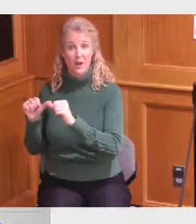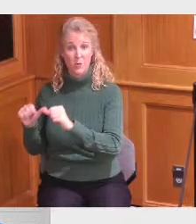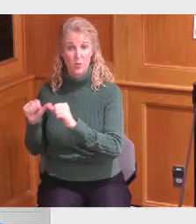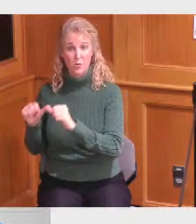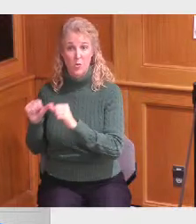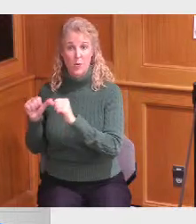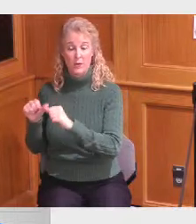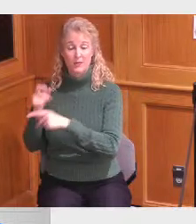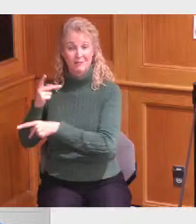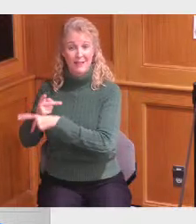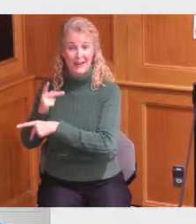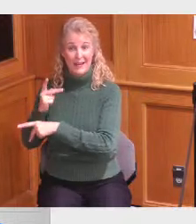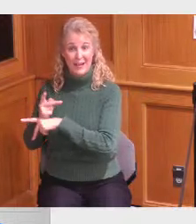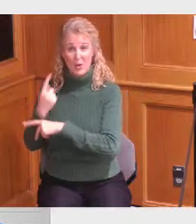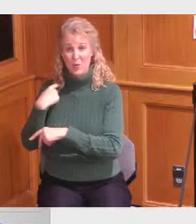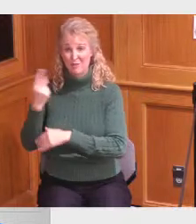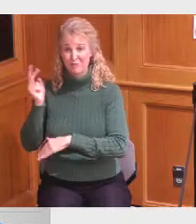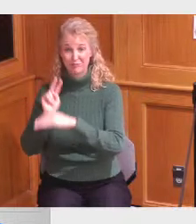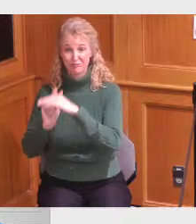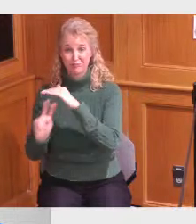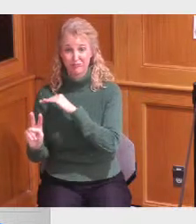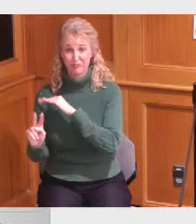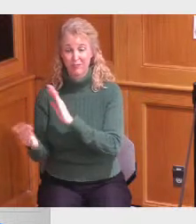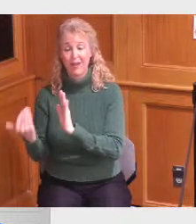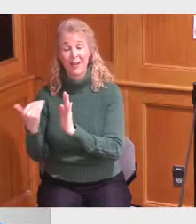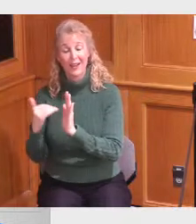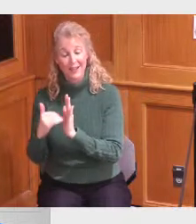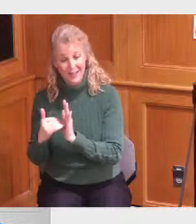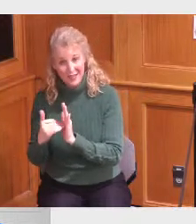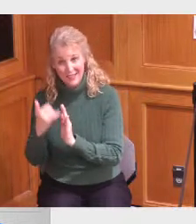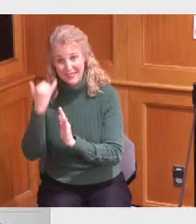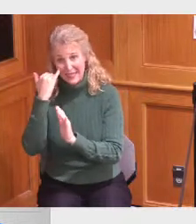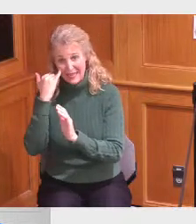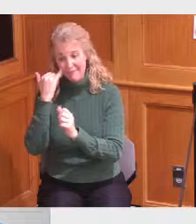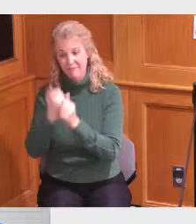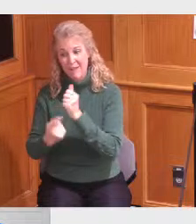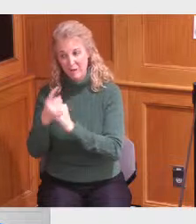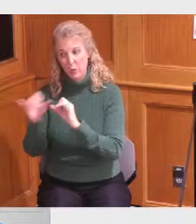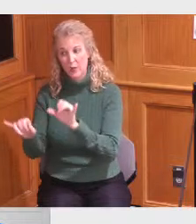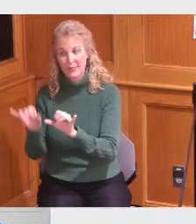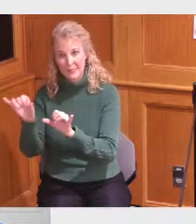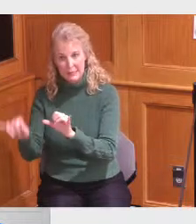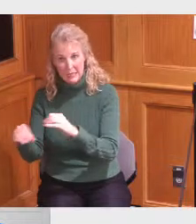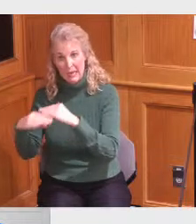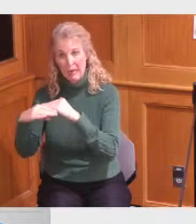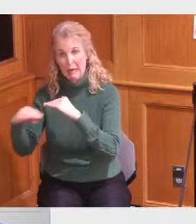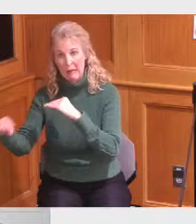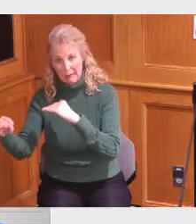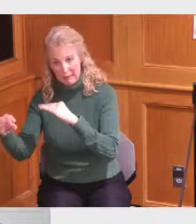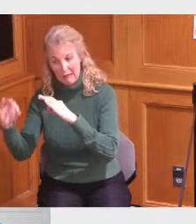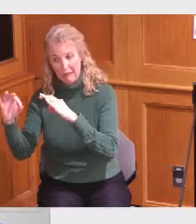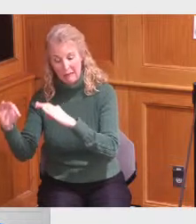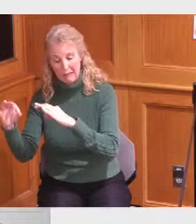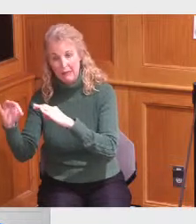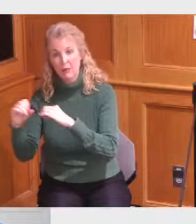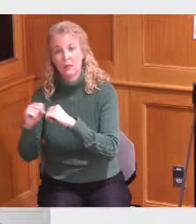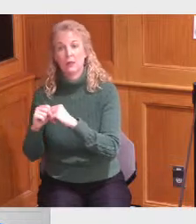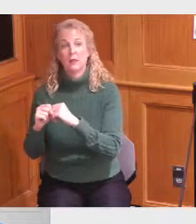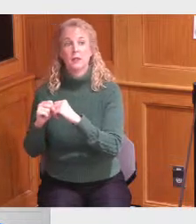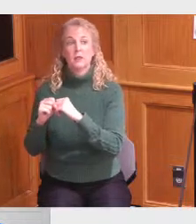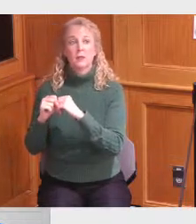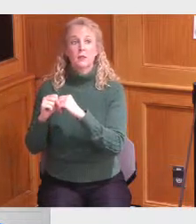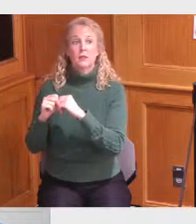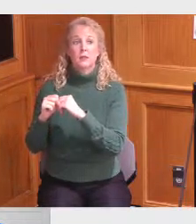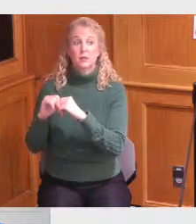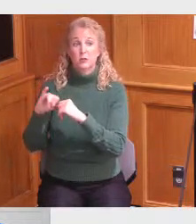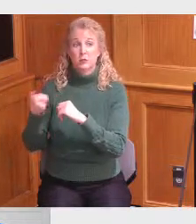over time, we are projecting that, again, all things remaining equal, staff pass probation and we're able to get through training, that